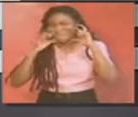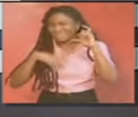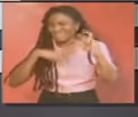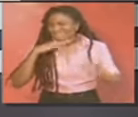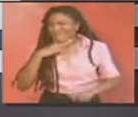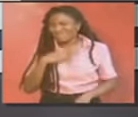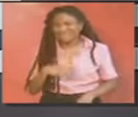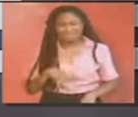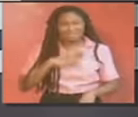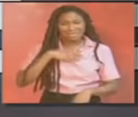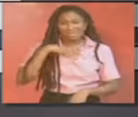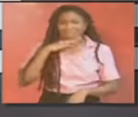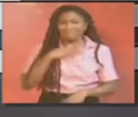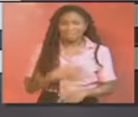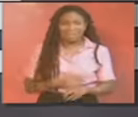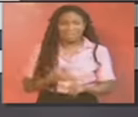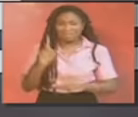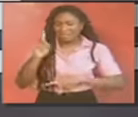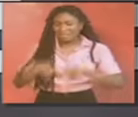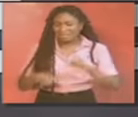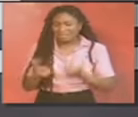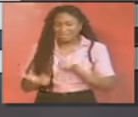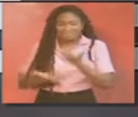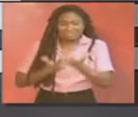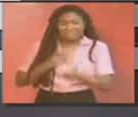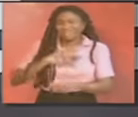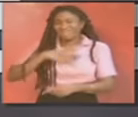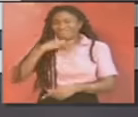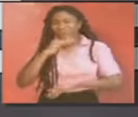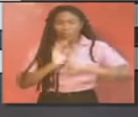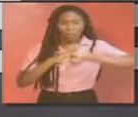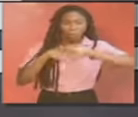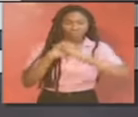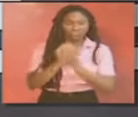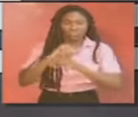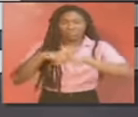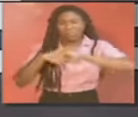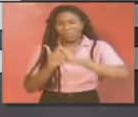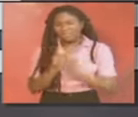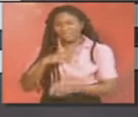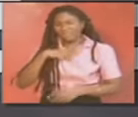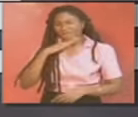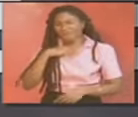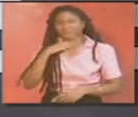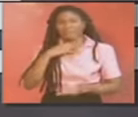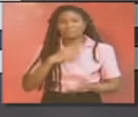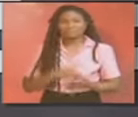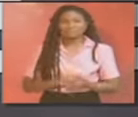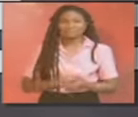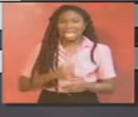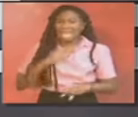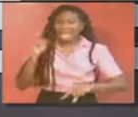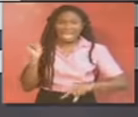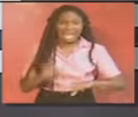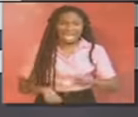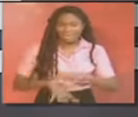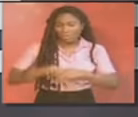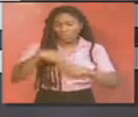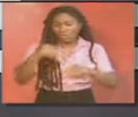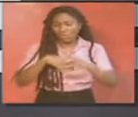not to touch our faces, or always washing our hands. We can't gather as we're accustomed